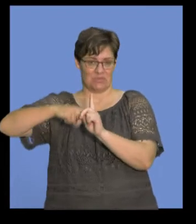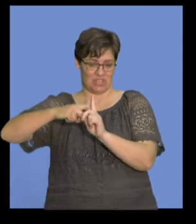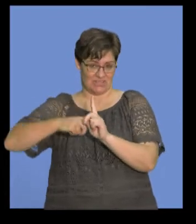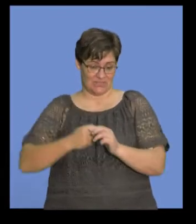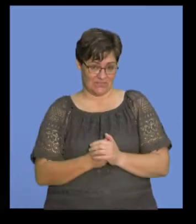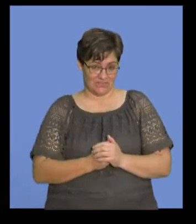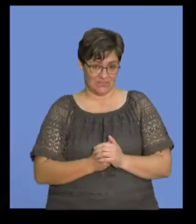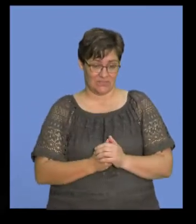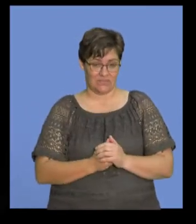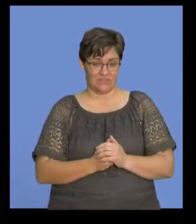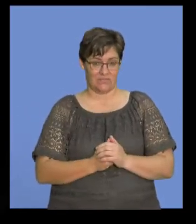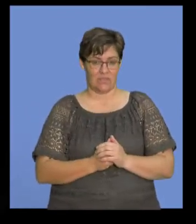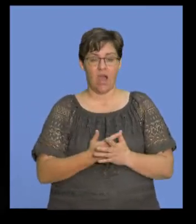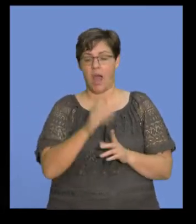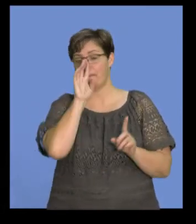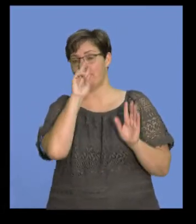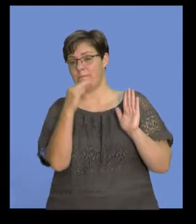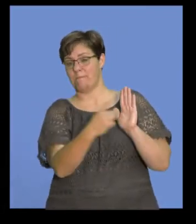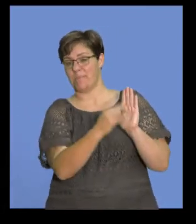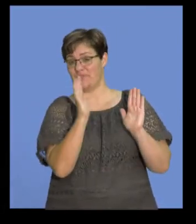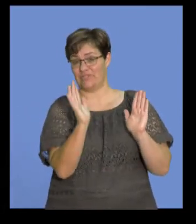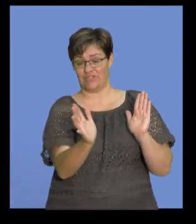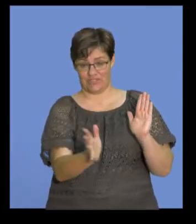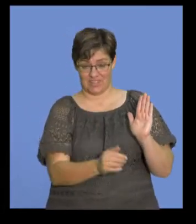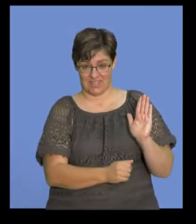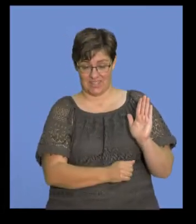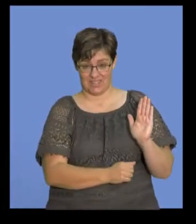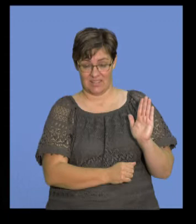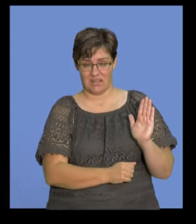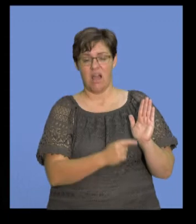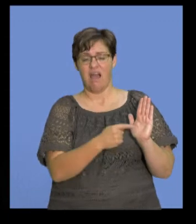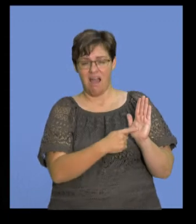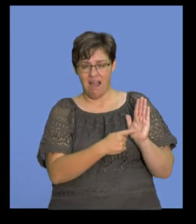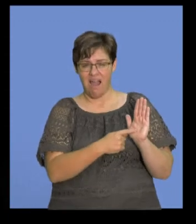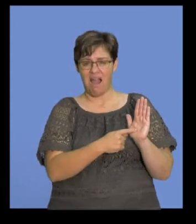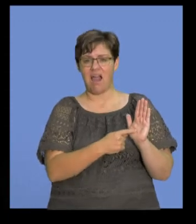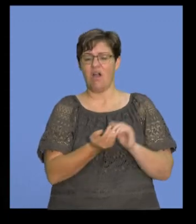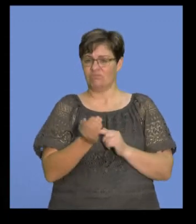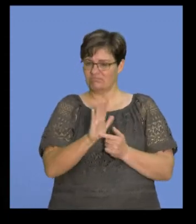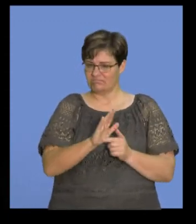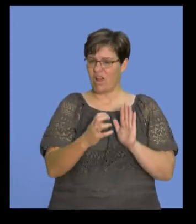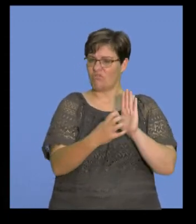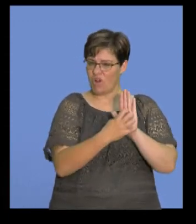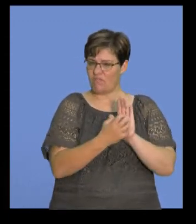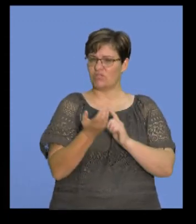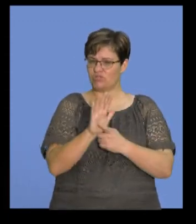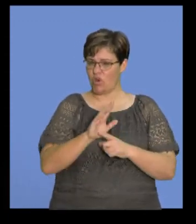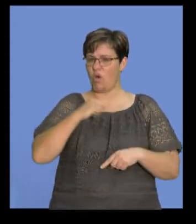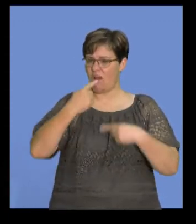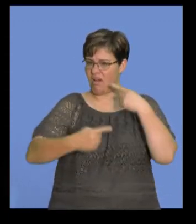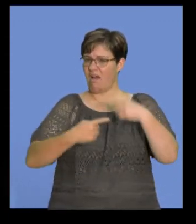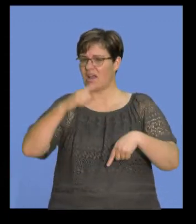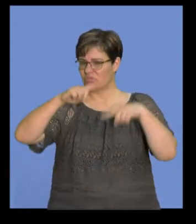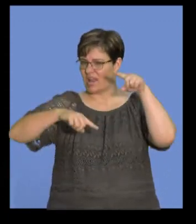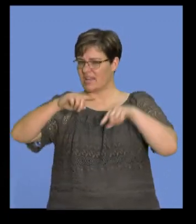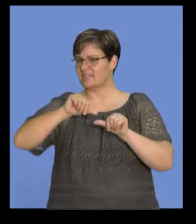temperature. Now that we've seen that, we can see that there's a trend that's shown on the graph. Let's try